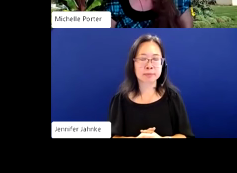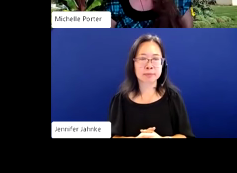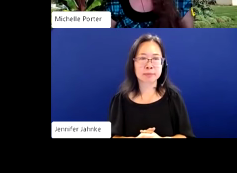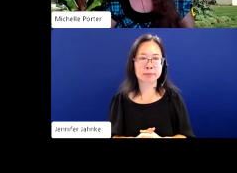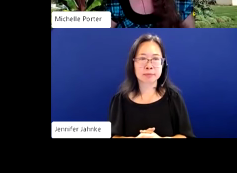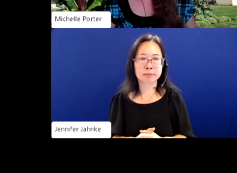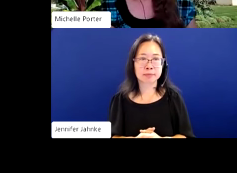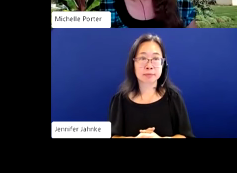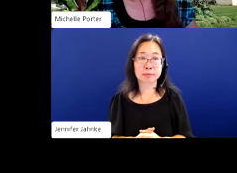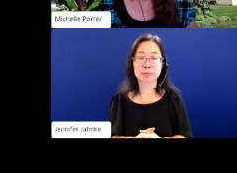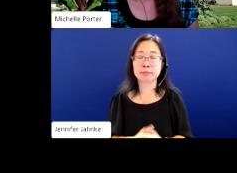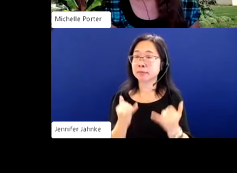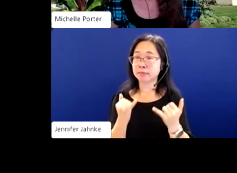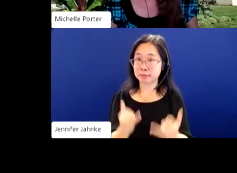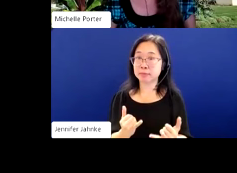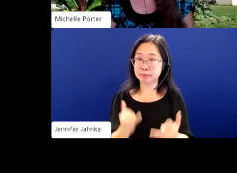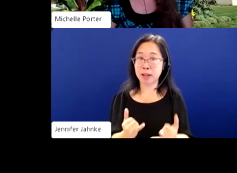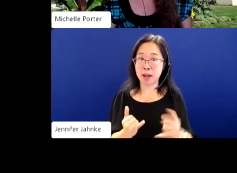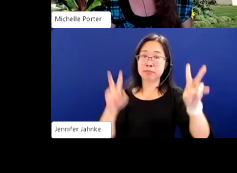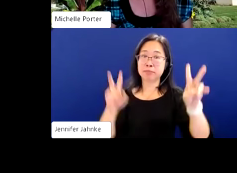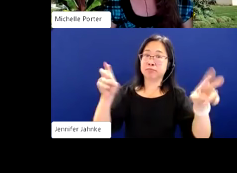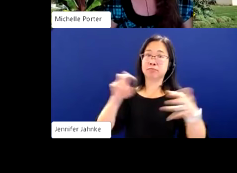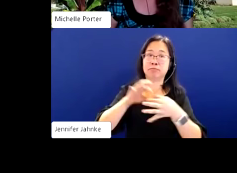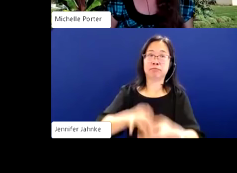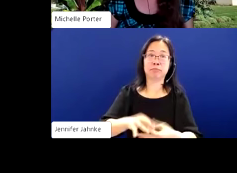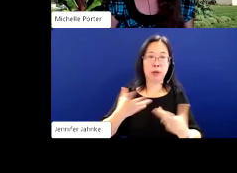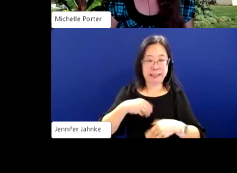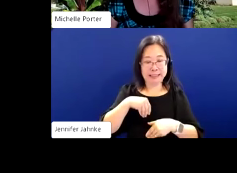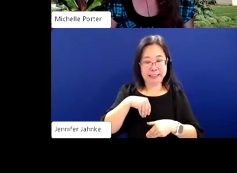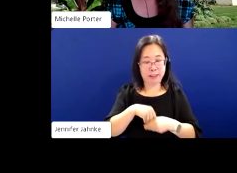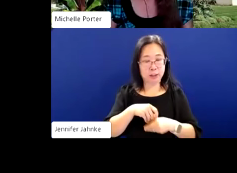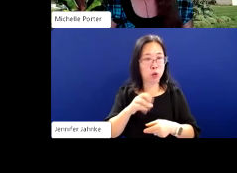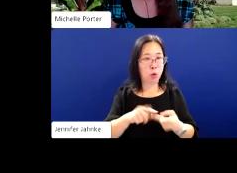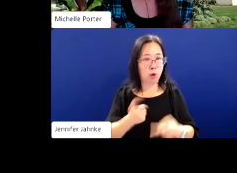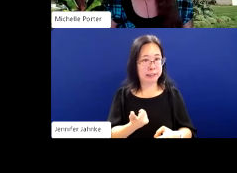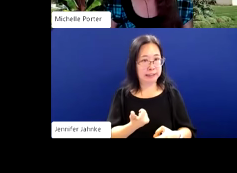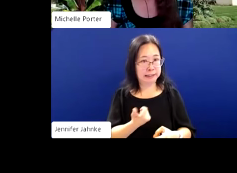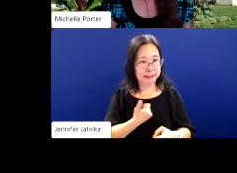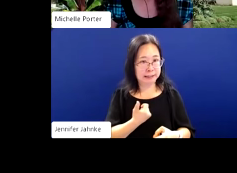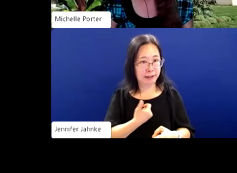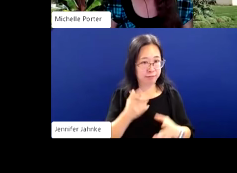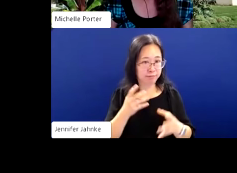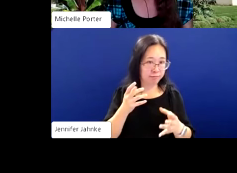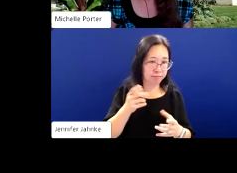So now to the topic for today, which is internalized or self-directed ageism.